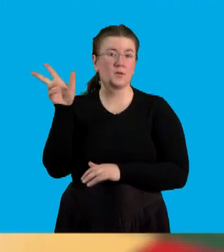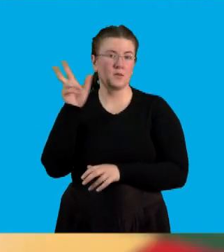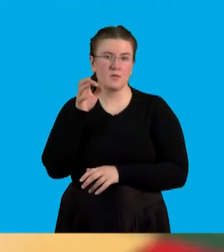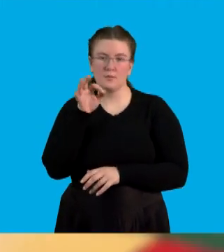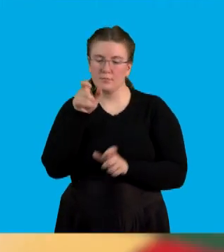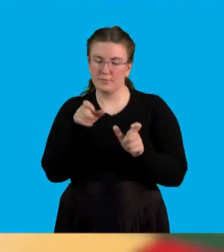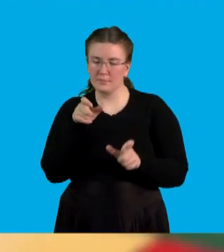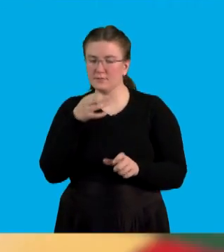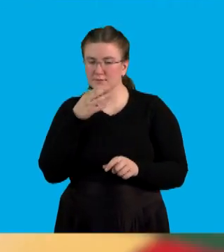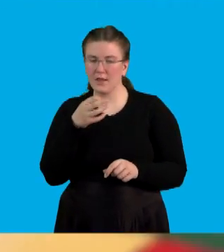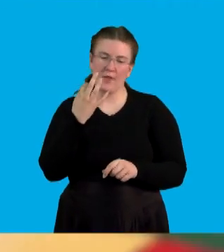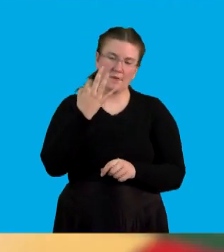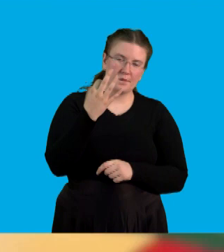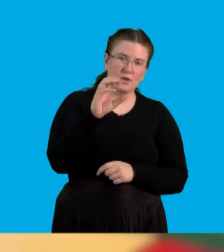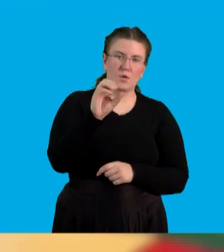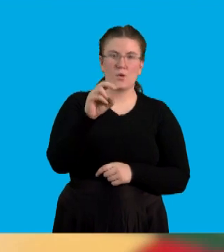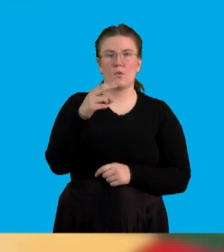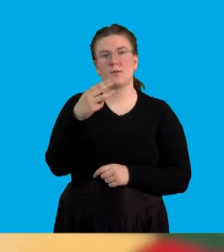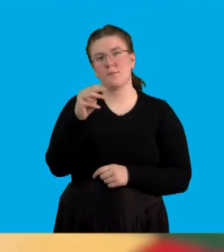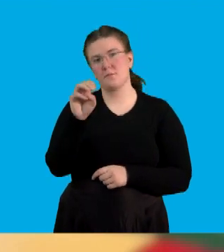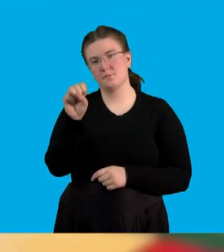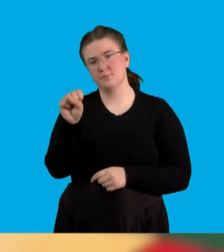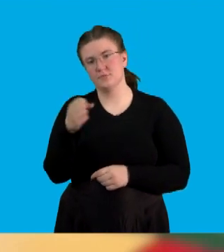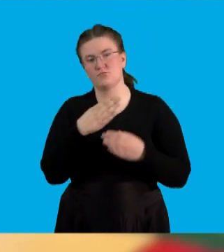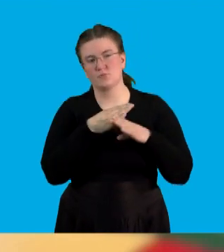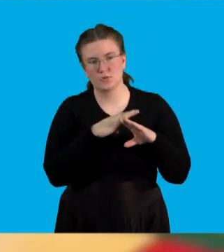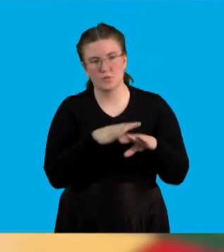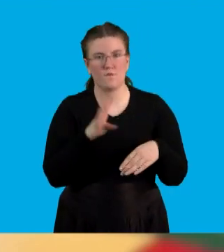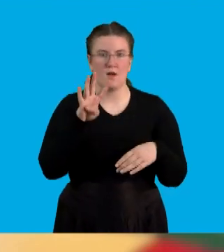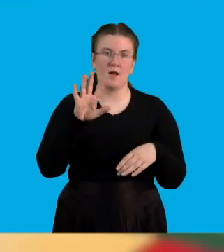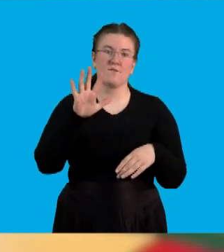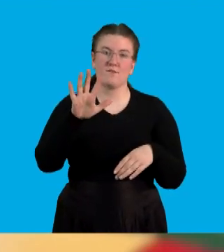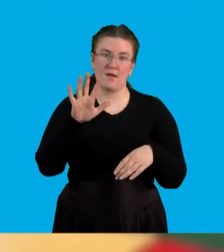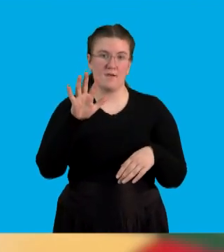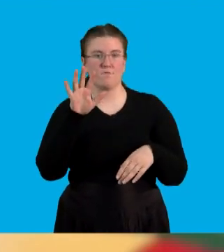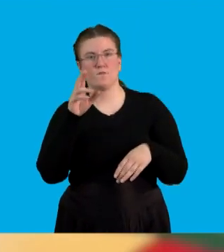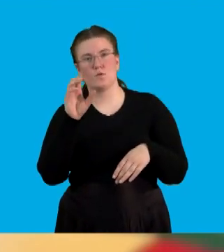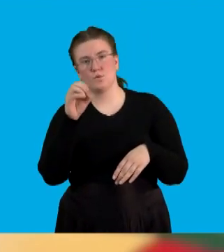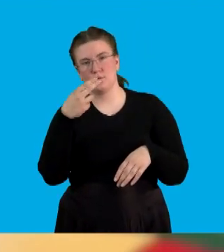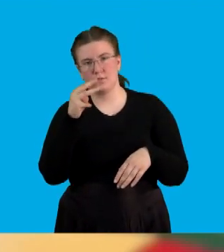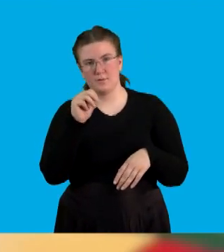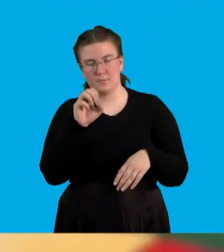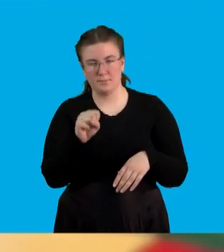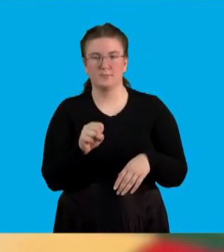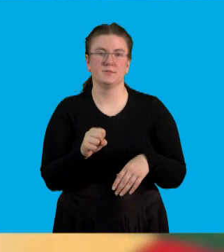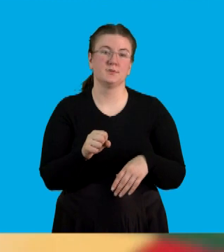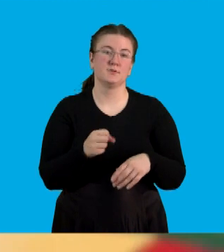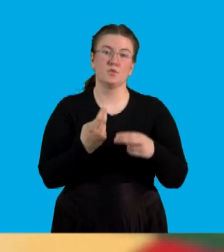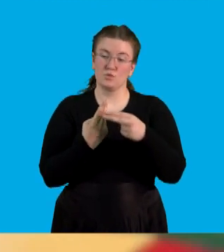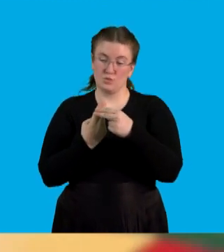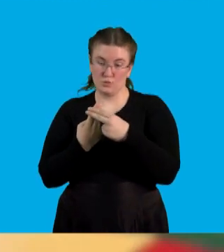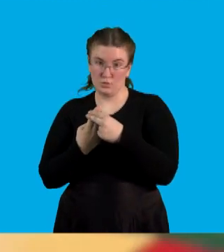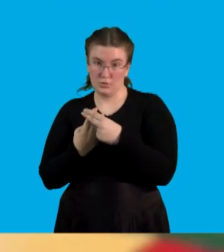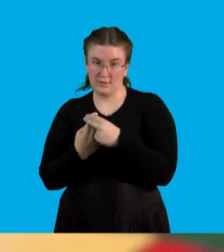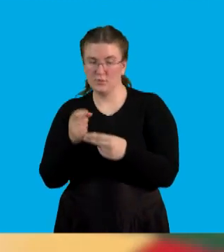this circuit has 3 ohms of resistance or 5 ohms of resistance. That means it has the resistance of 5, and the unit for